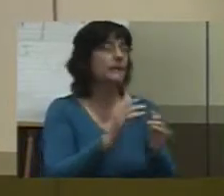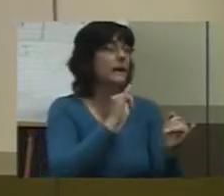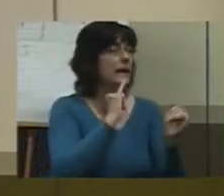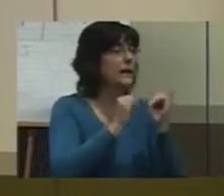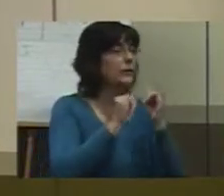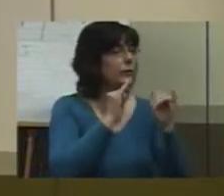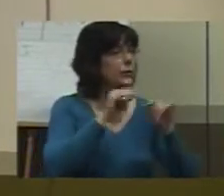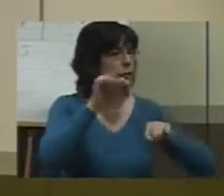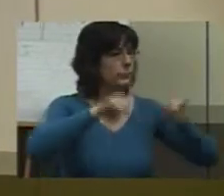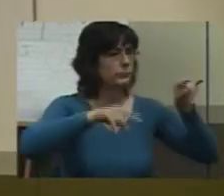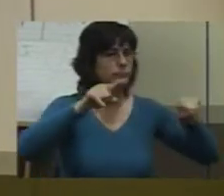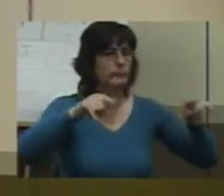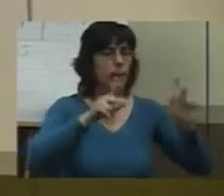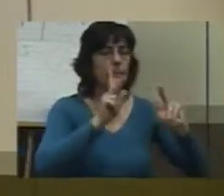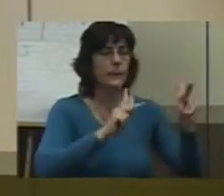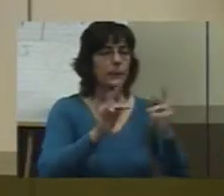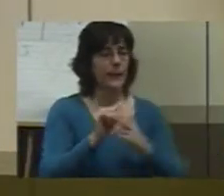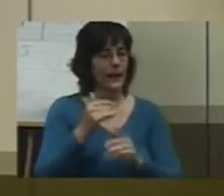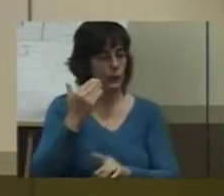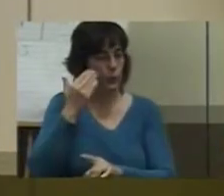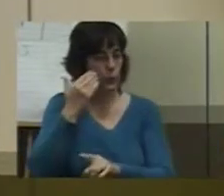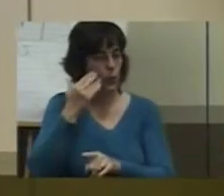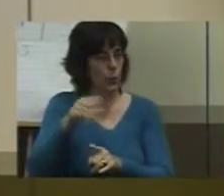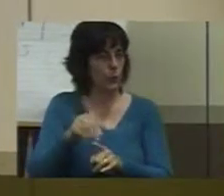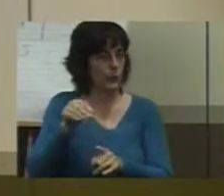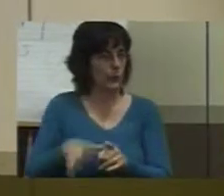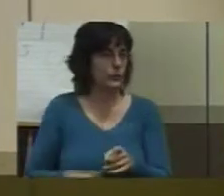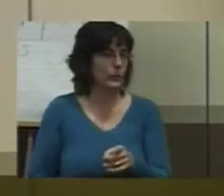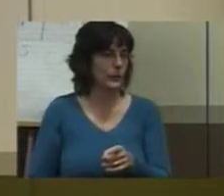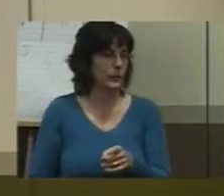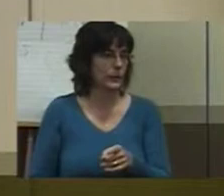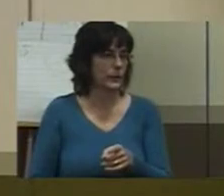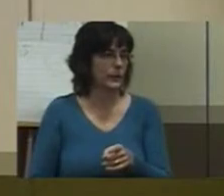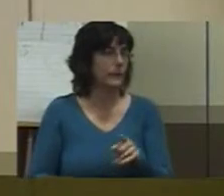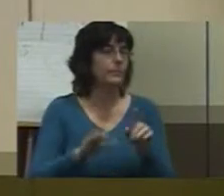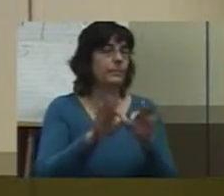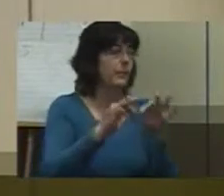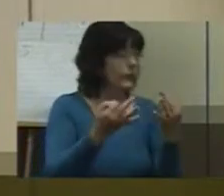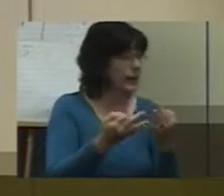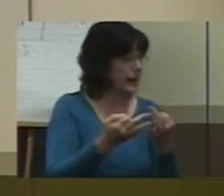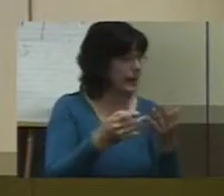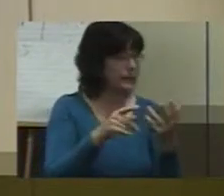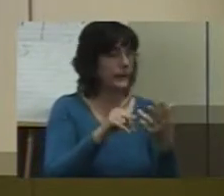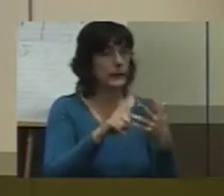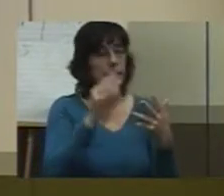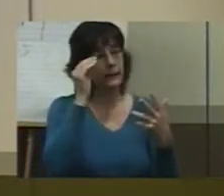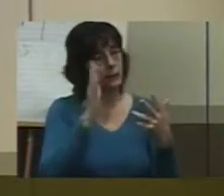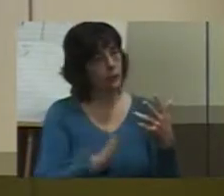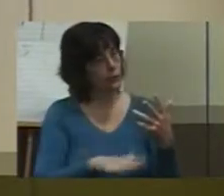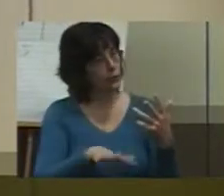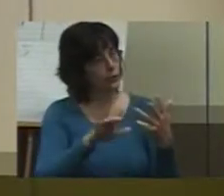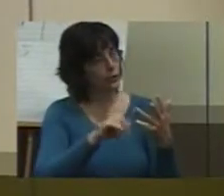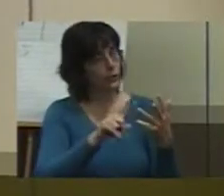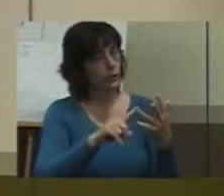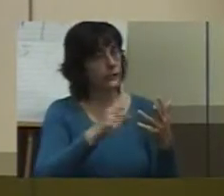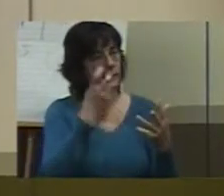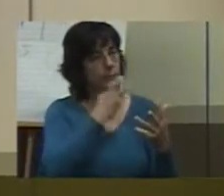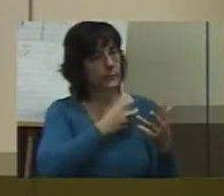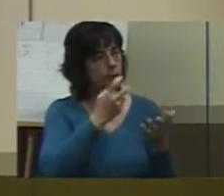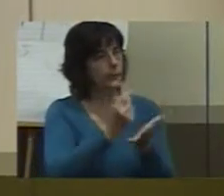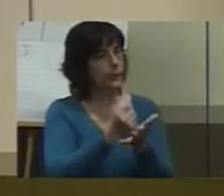Interview a variety of people who know the student, family members, teachers,